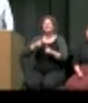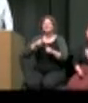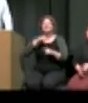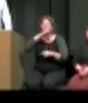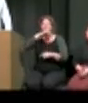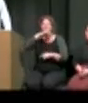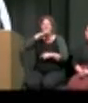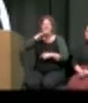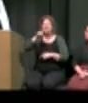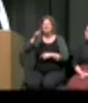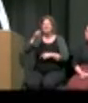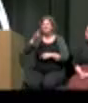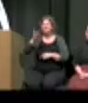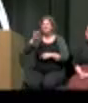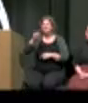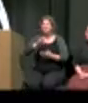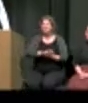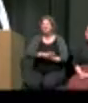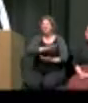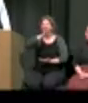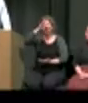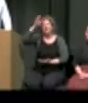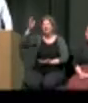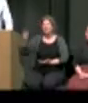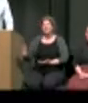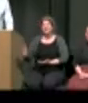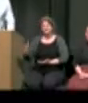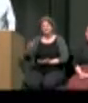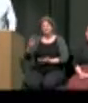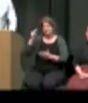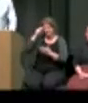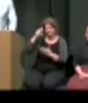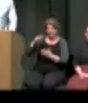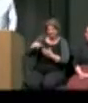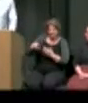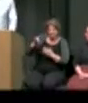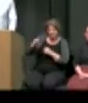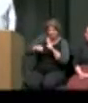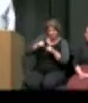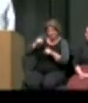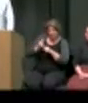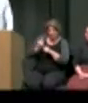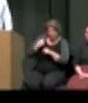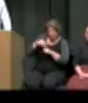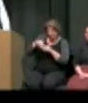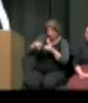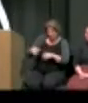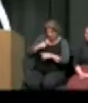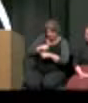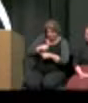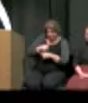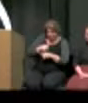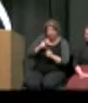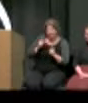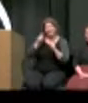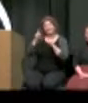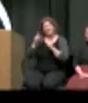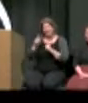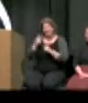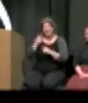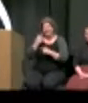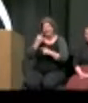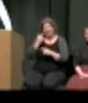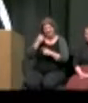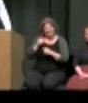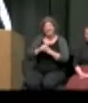debris. There is a ton of it. Mayor, we haven't found your bike from last year yet, but